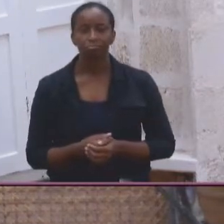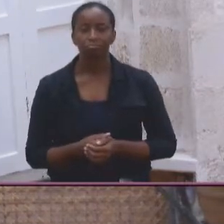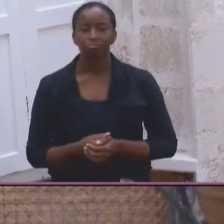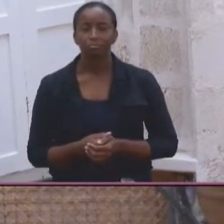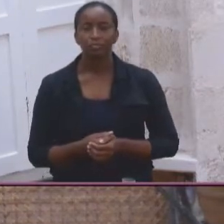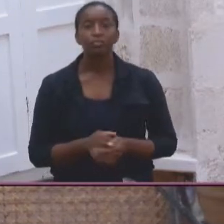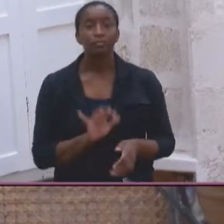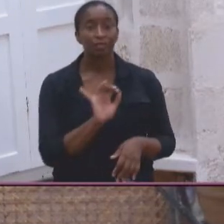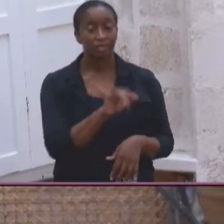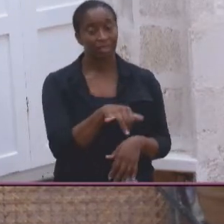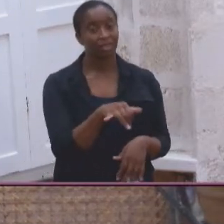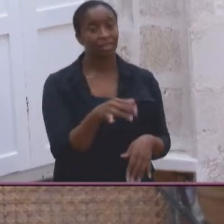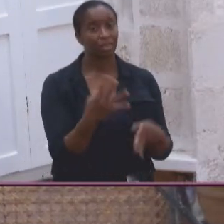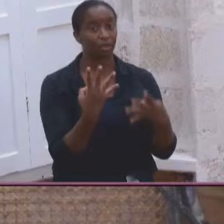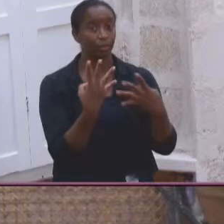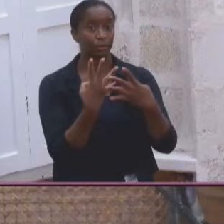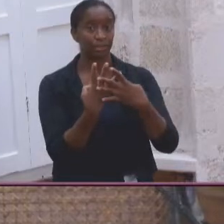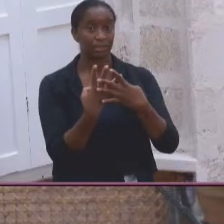the prison.